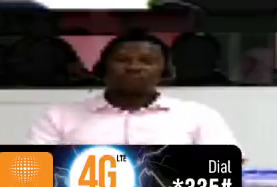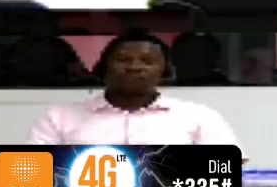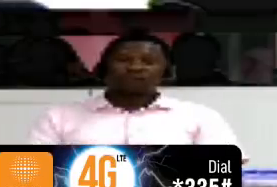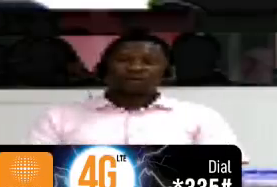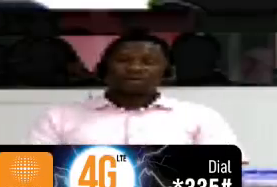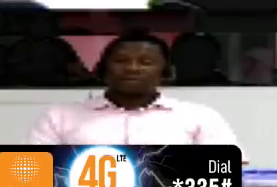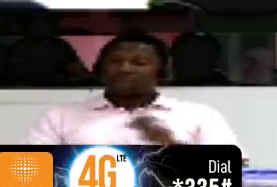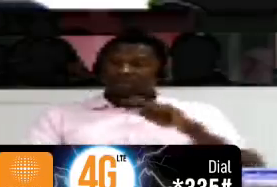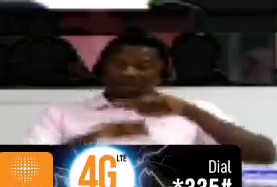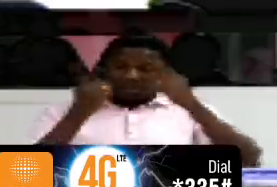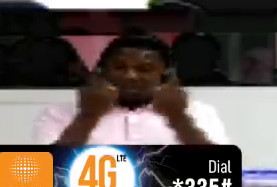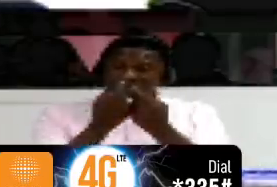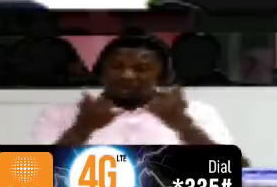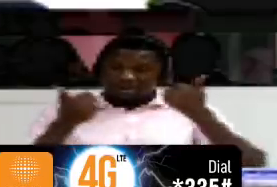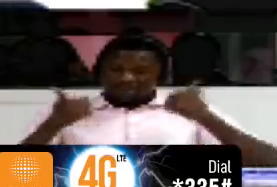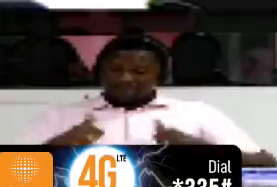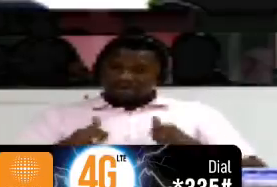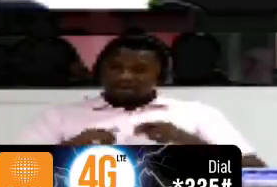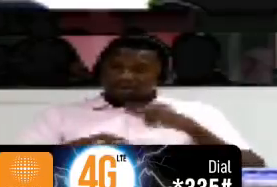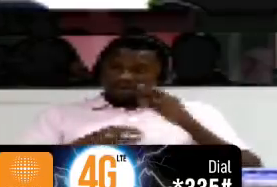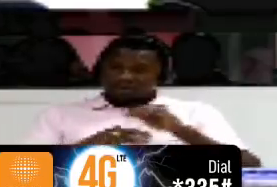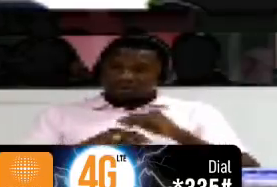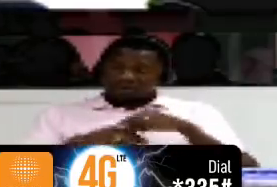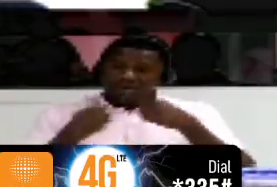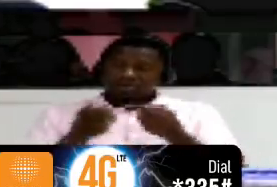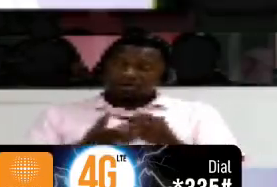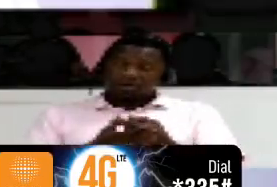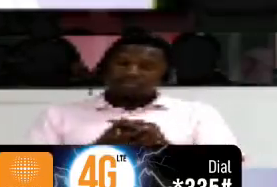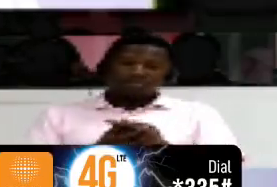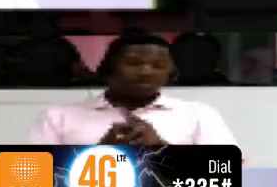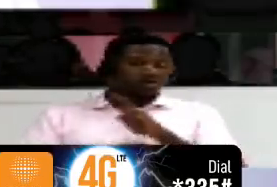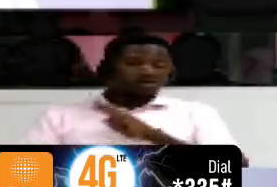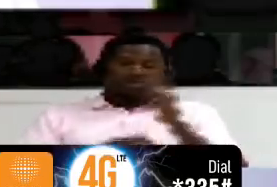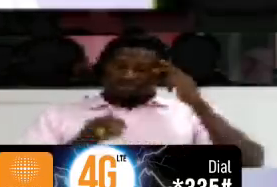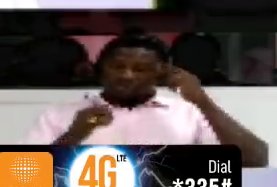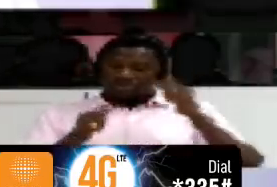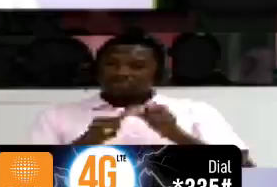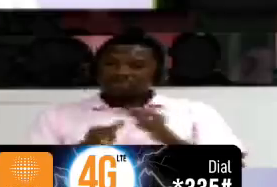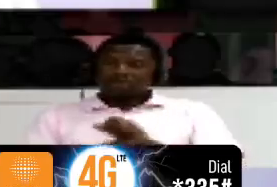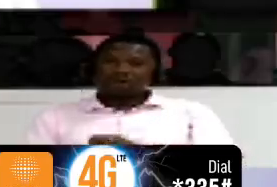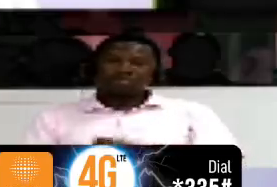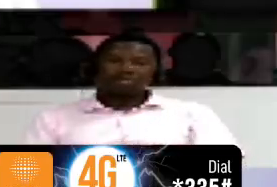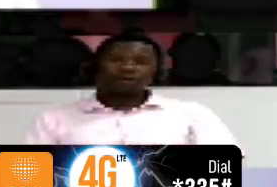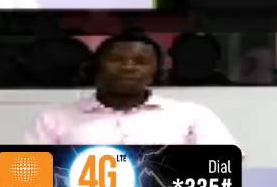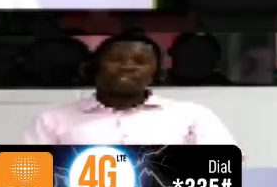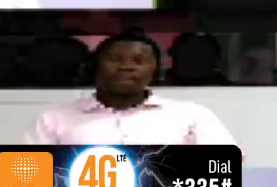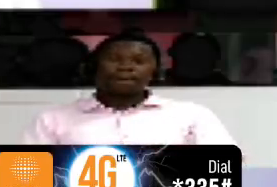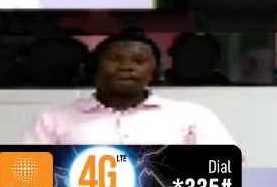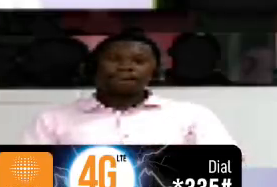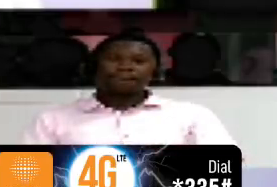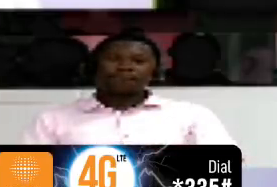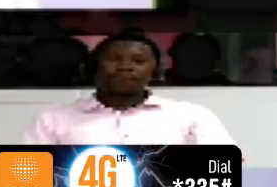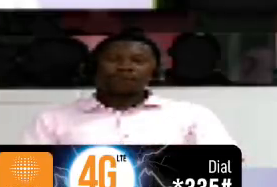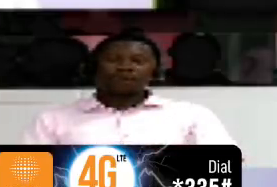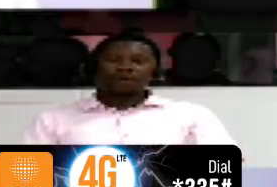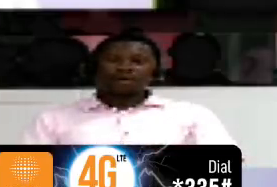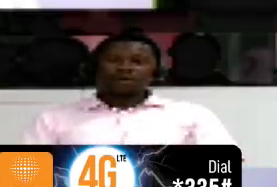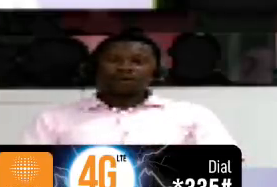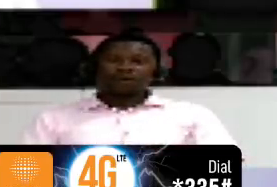Was anything done as a result of? I could not remember. Are you aware of any measures that were taken?